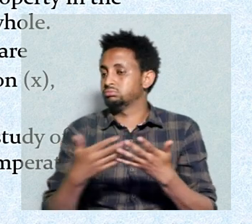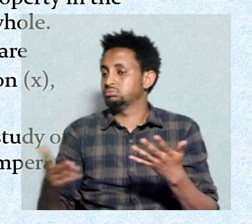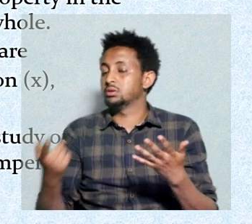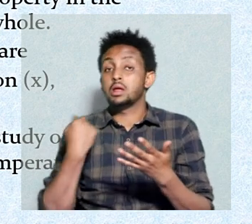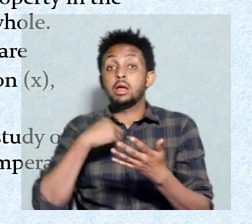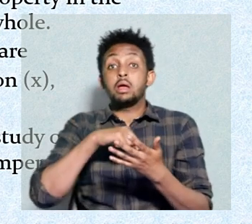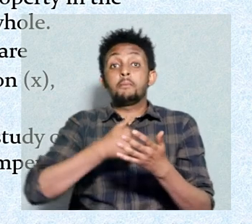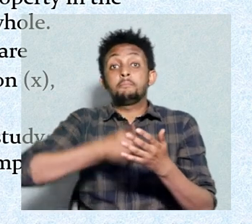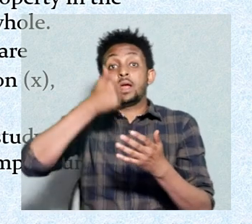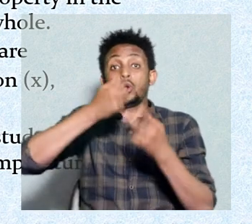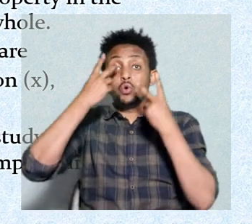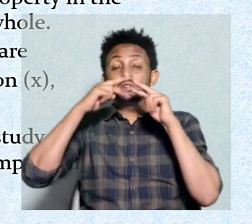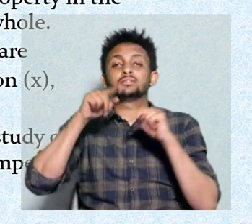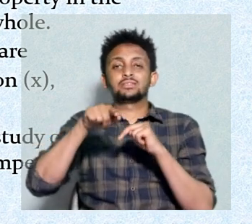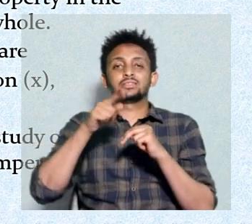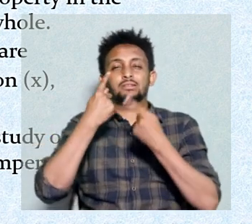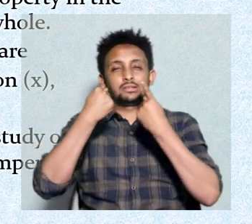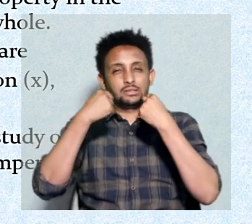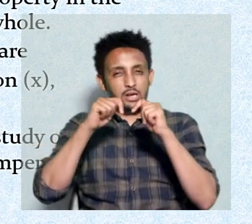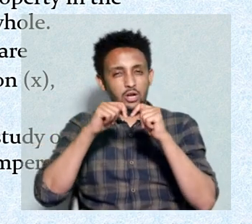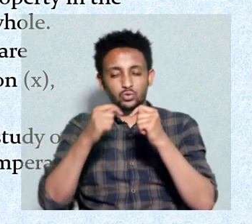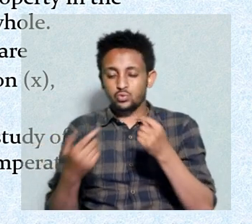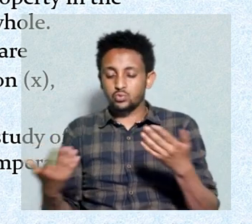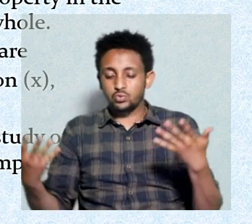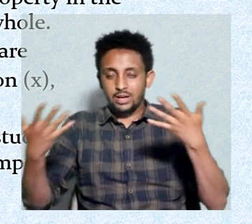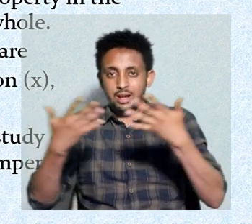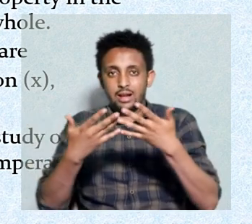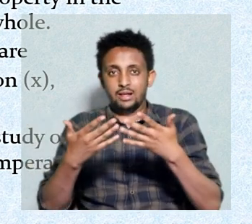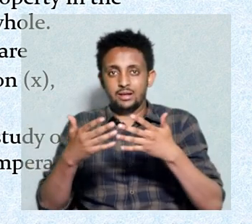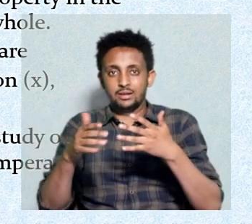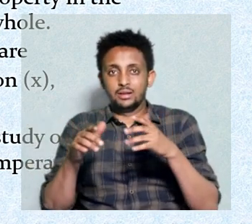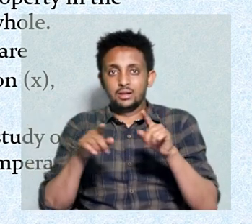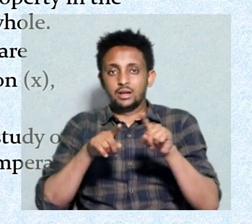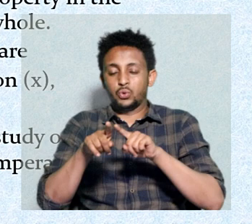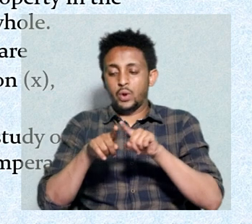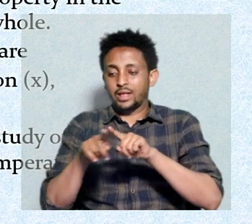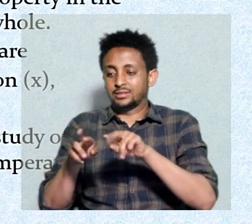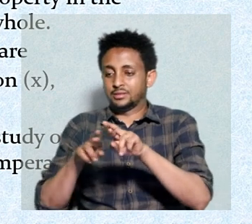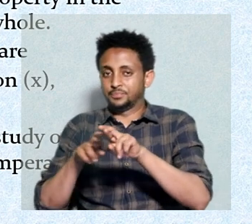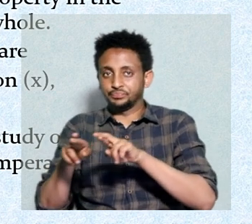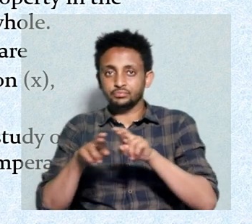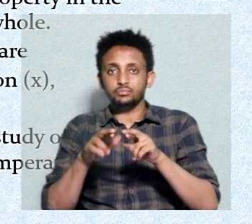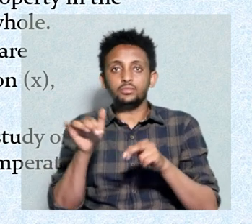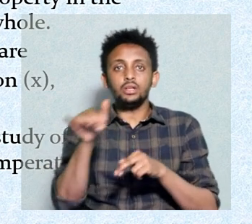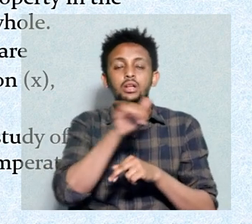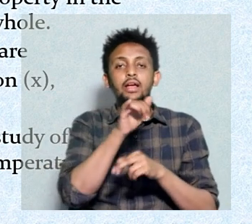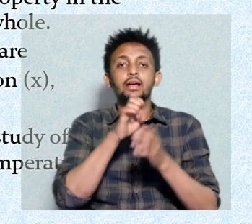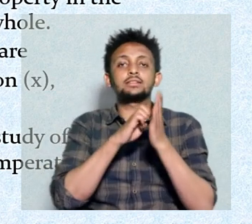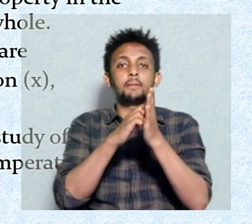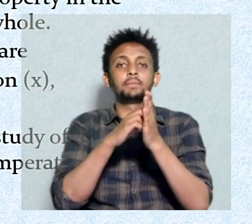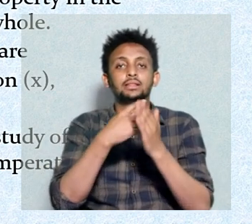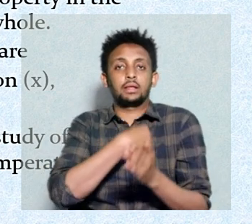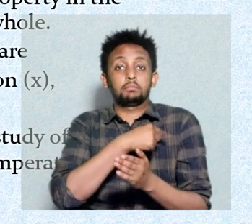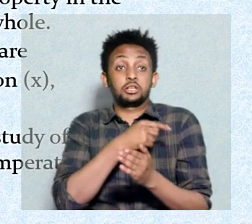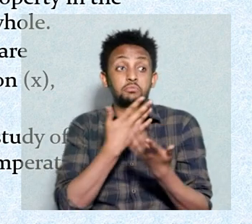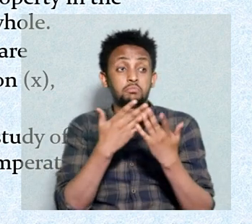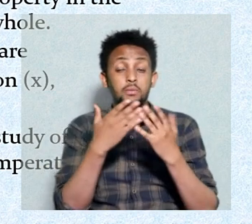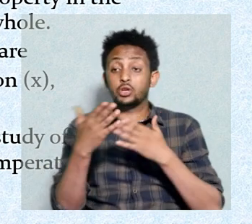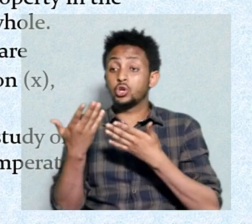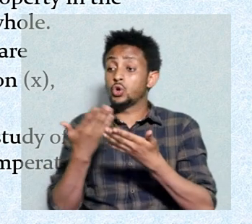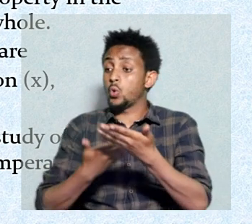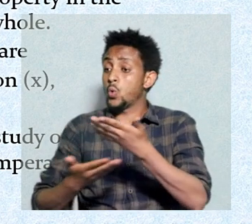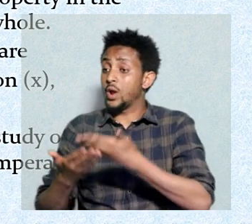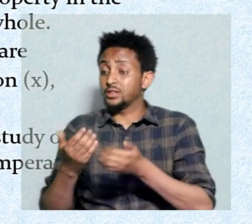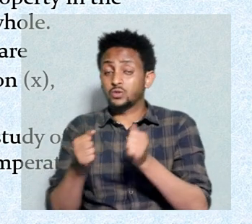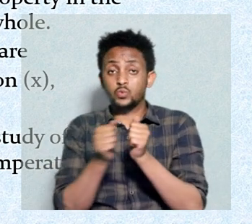main concern is this one, and trying to relate with that of the microscopic properties. Like, for example, temperature might be correlated with